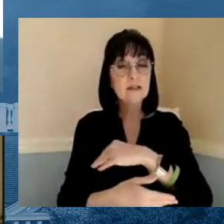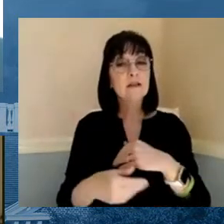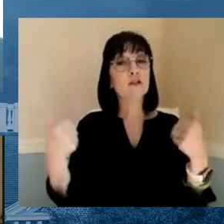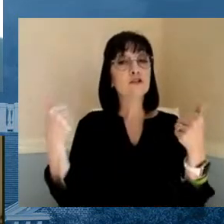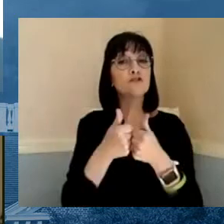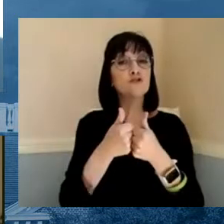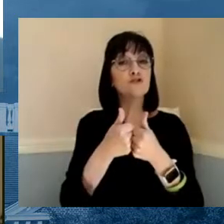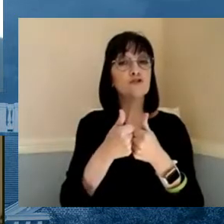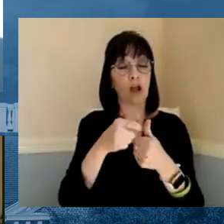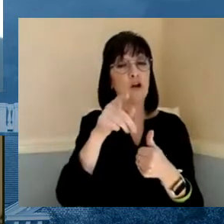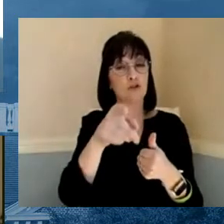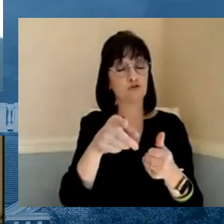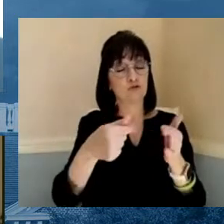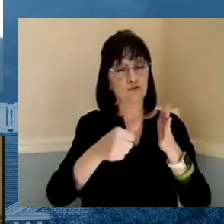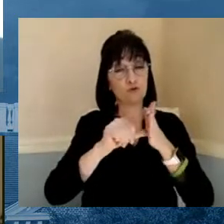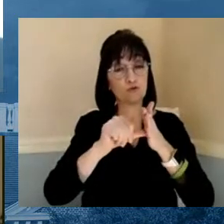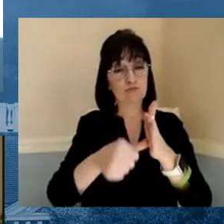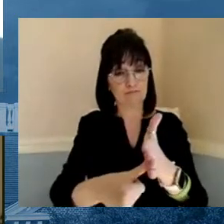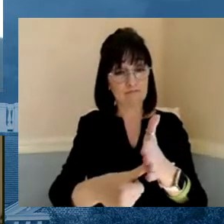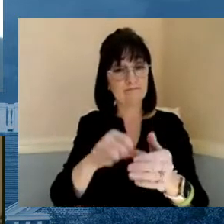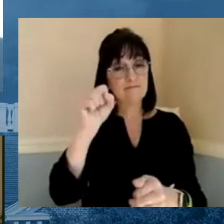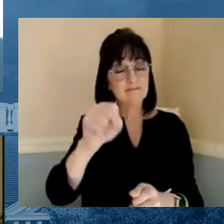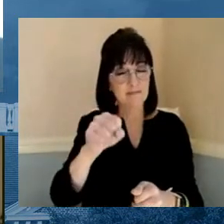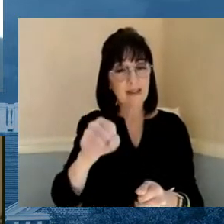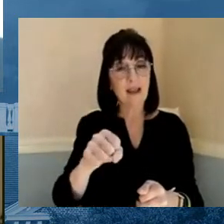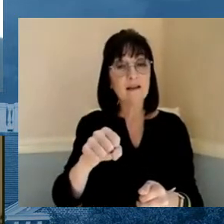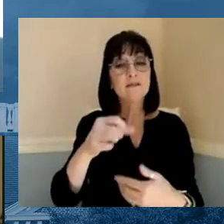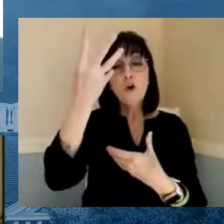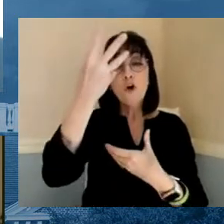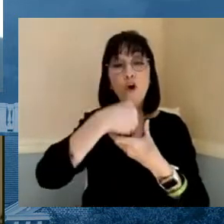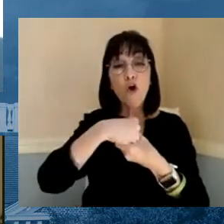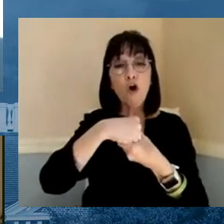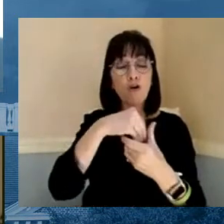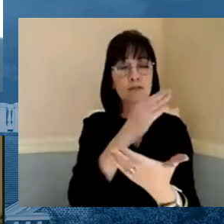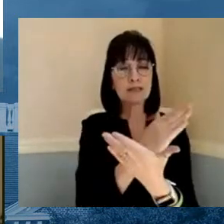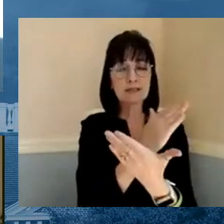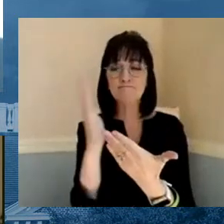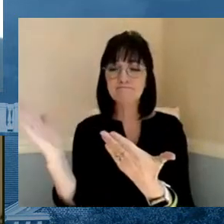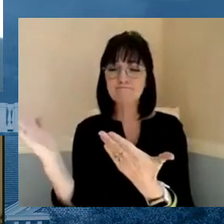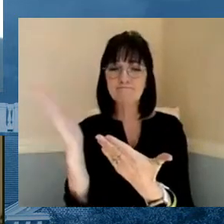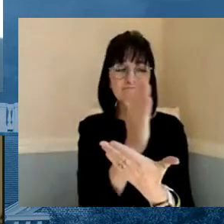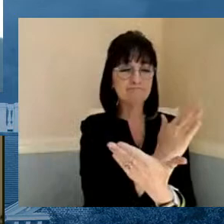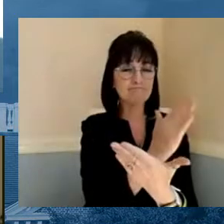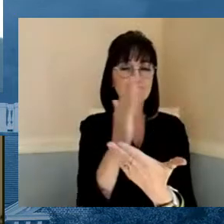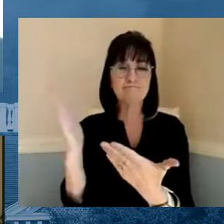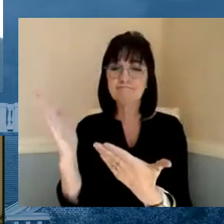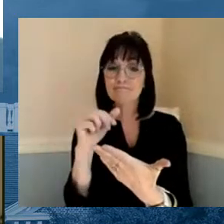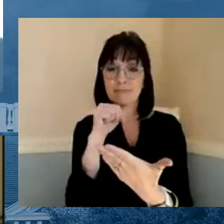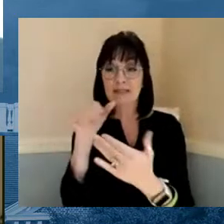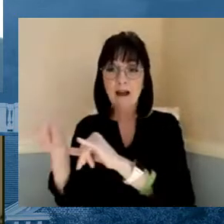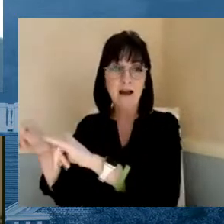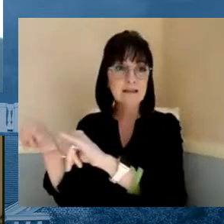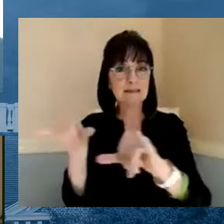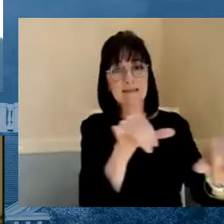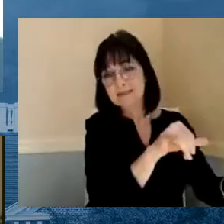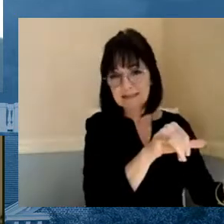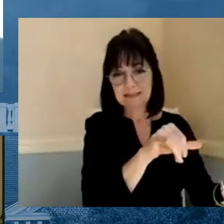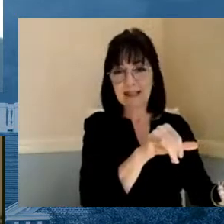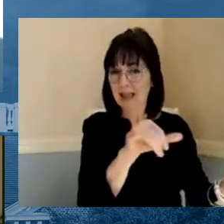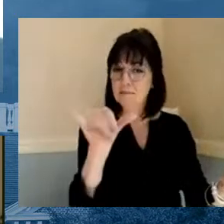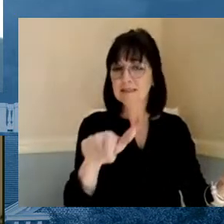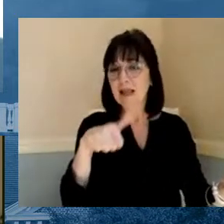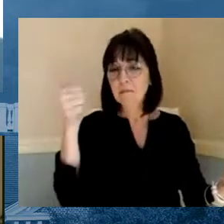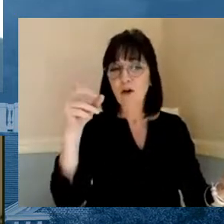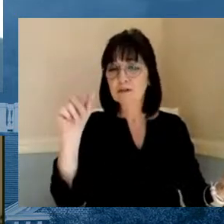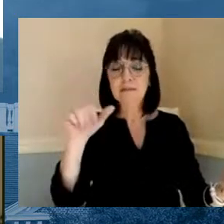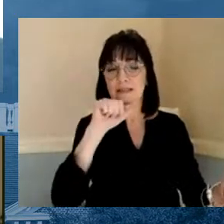every child is a little bit different along the spectrum and have different needs. And that's why parents like you are so important to part of the equation